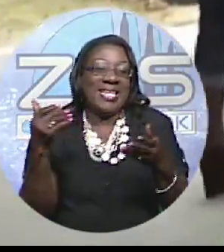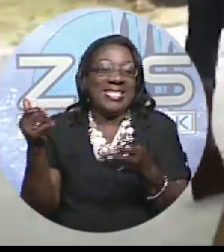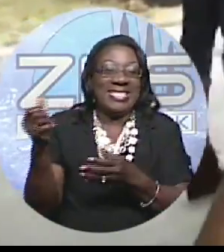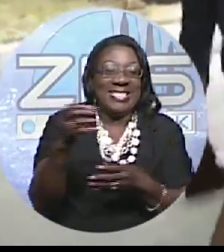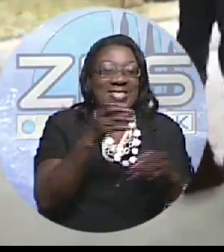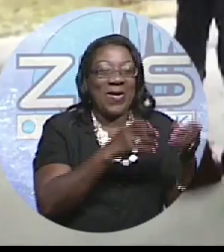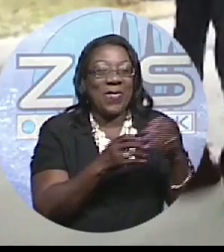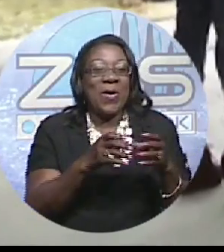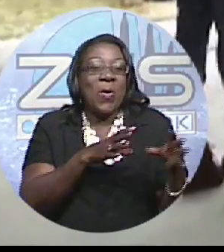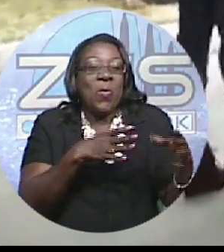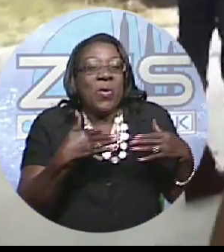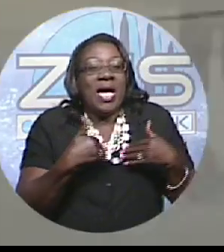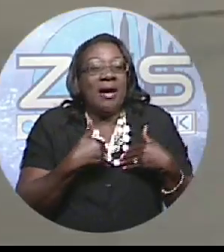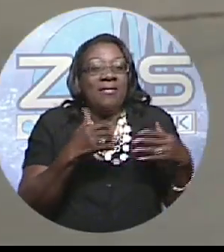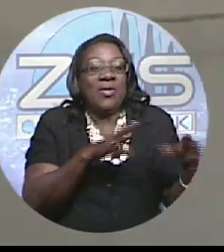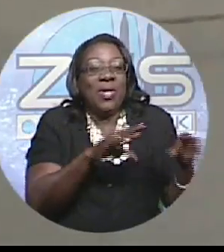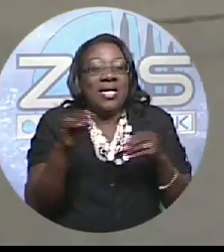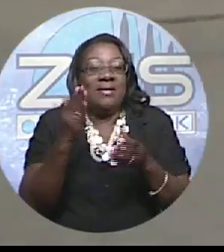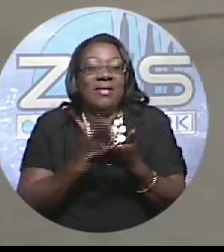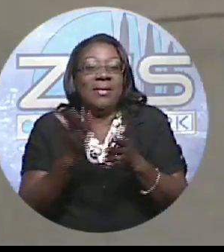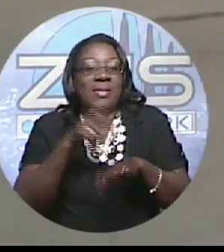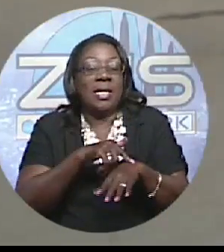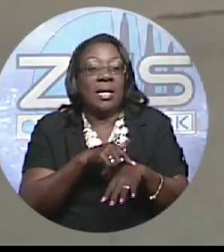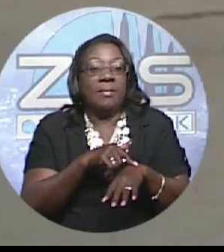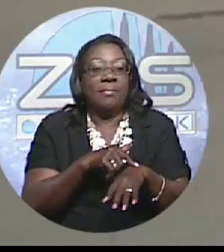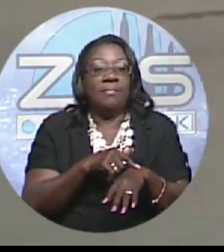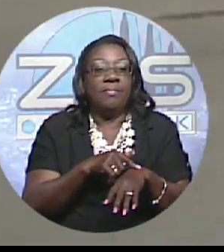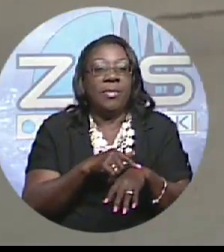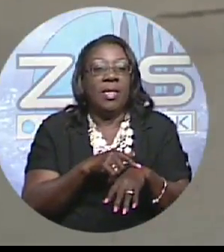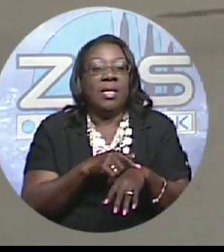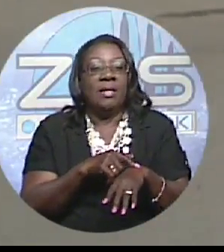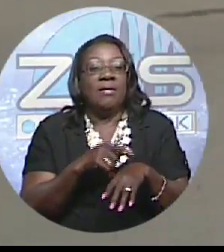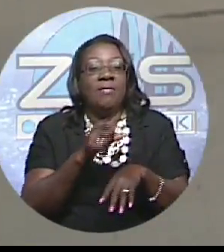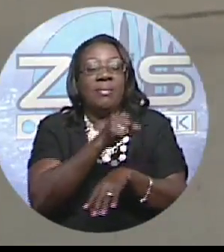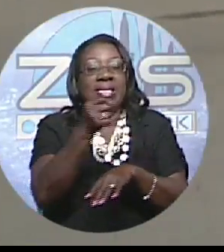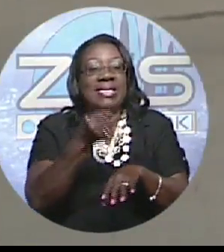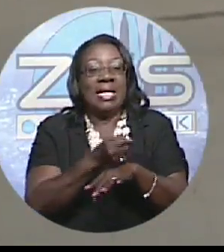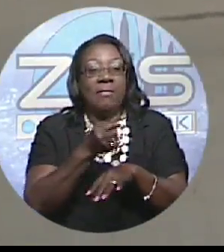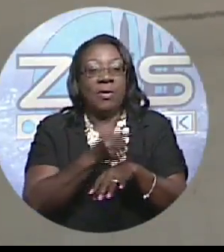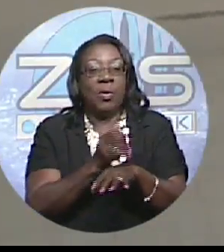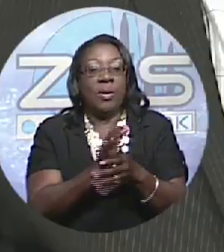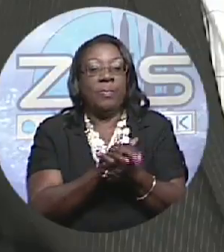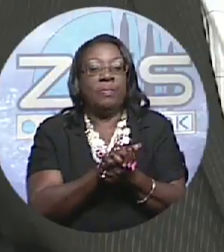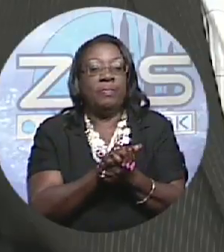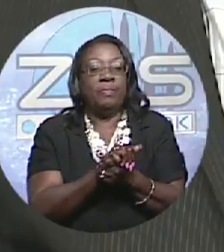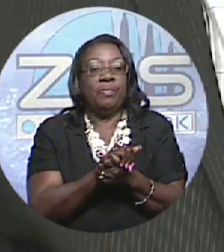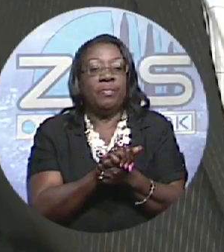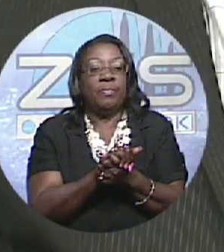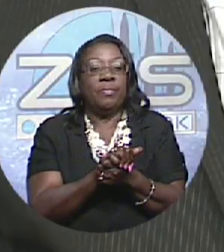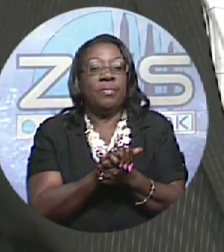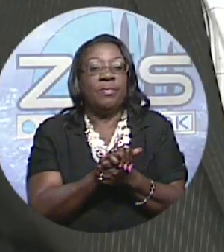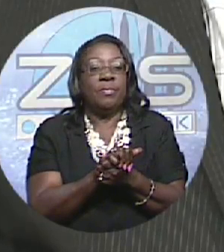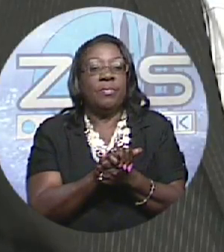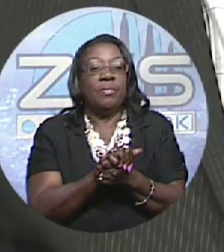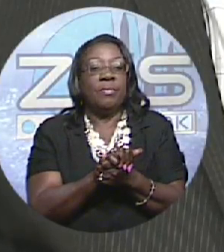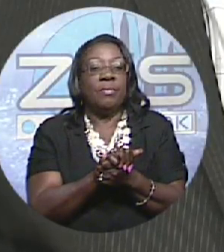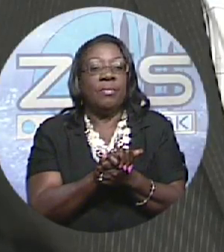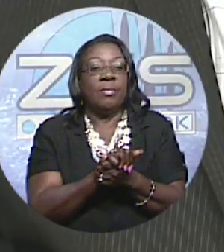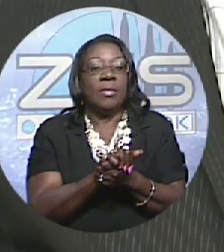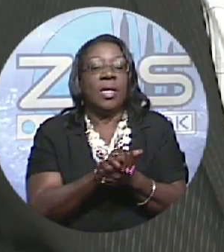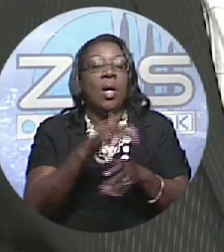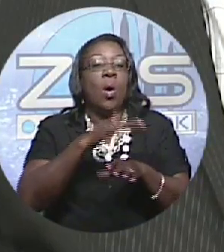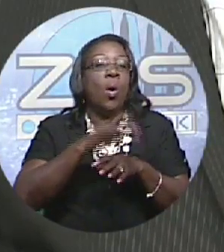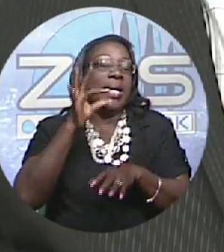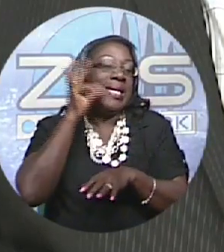leave sometime because we work hard. Reporting from San Salvador, I'm Jared Higgs. Jared, thanks a lot. On